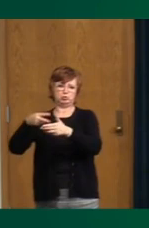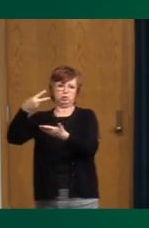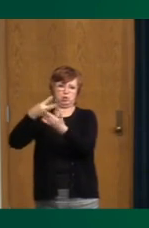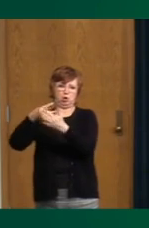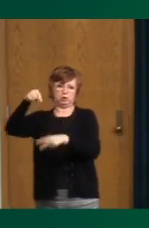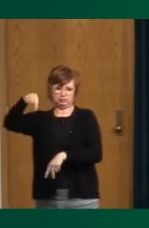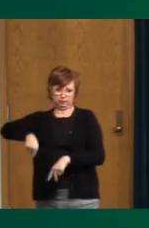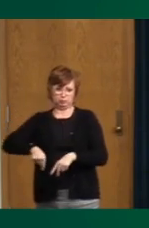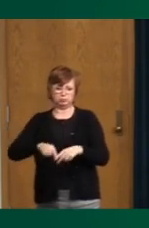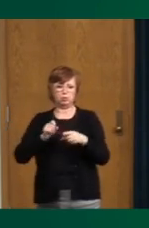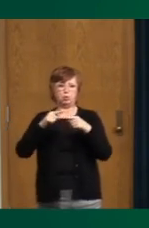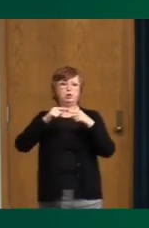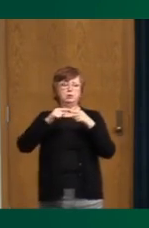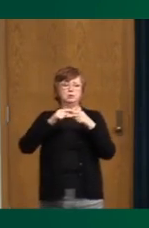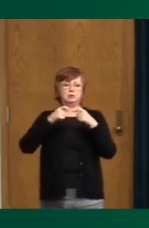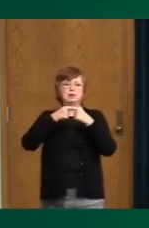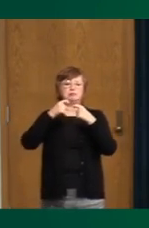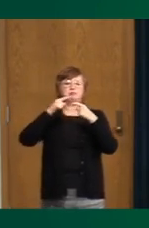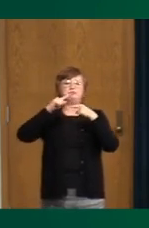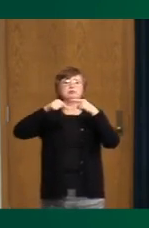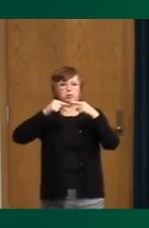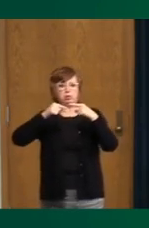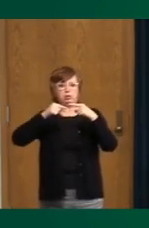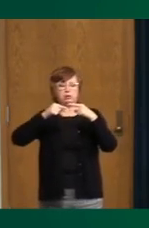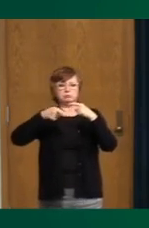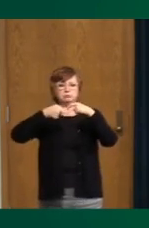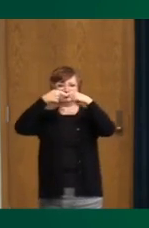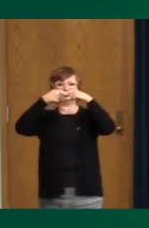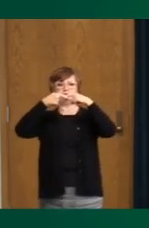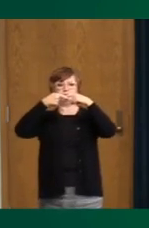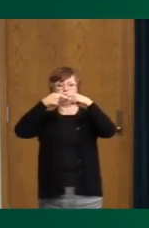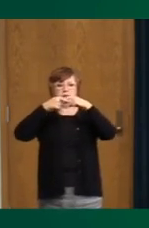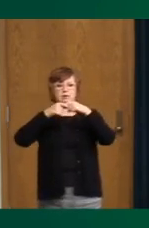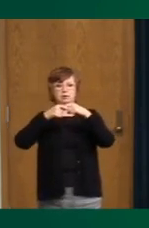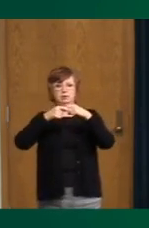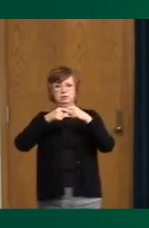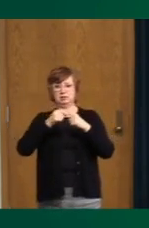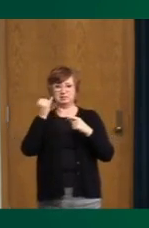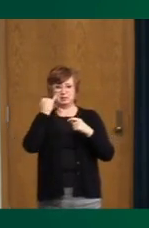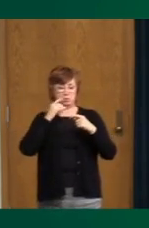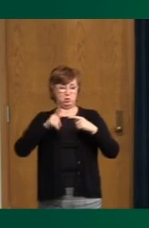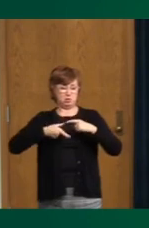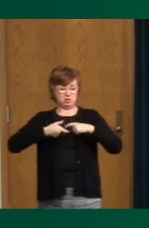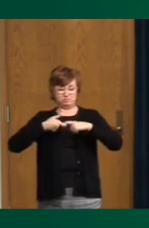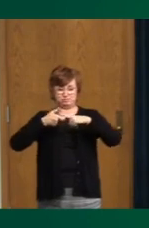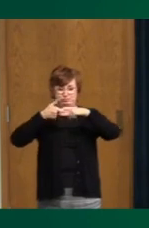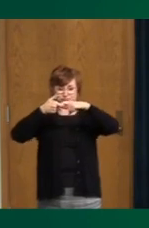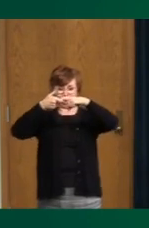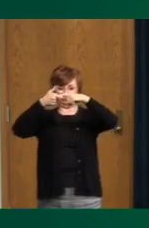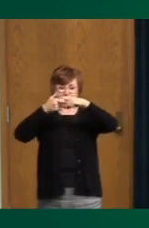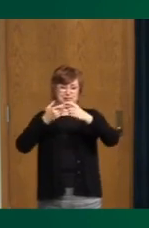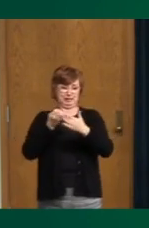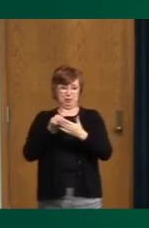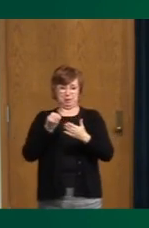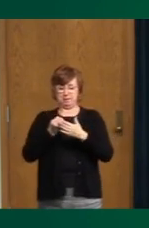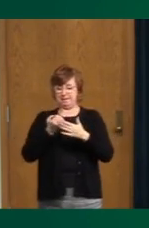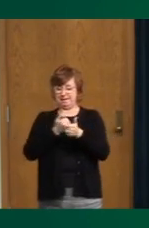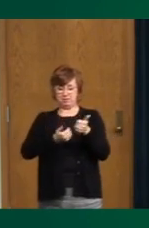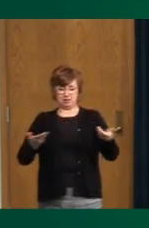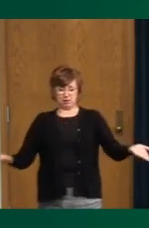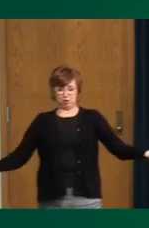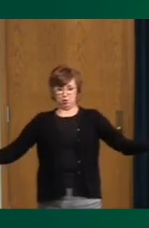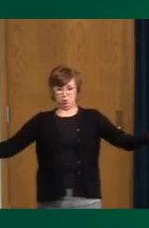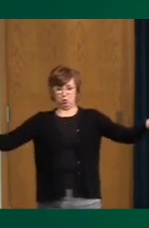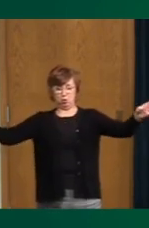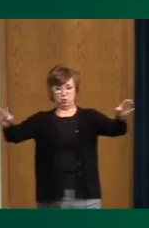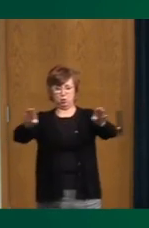What that is, in essence, is a short-term lockdown. And it's important for us to realize precisely what those consequences are as well. We